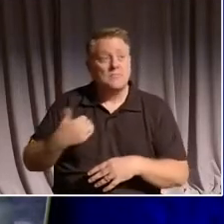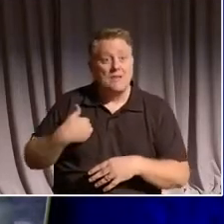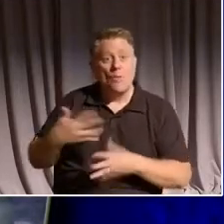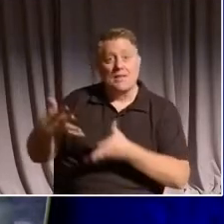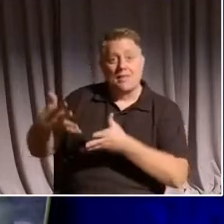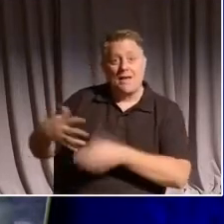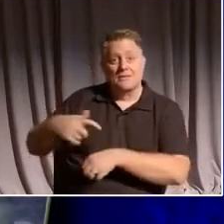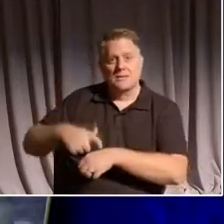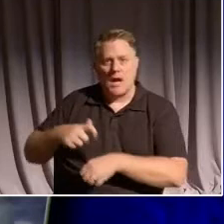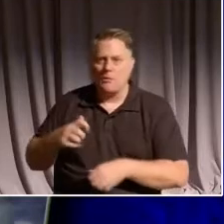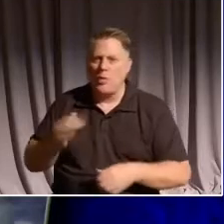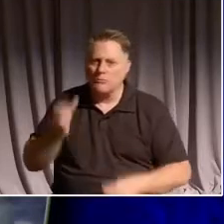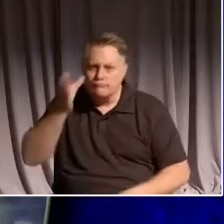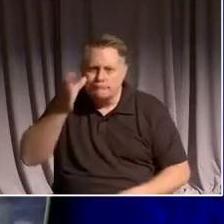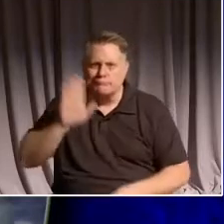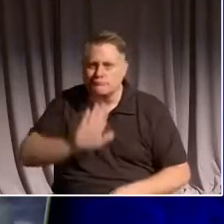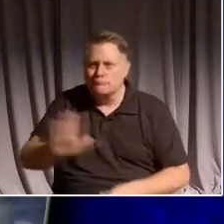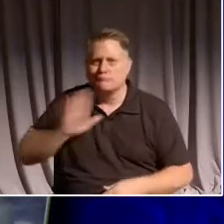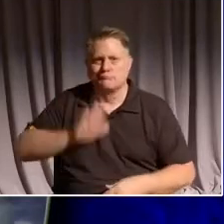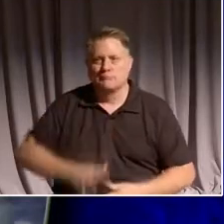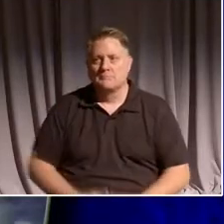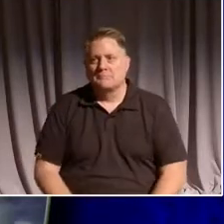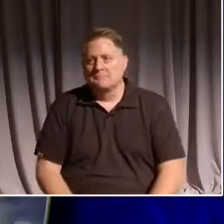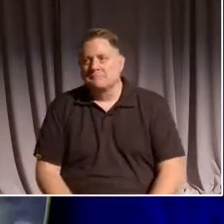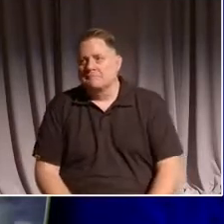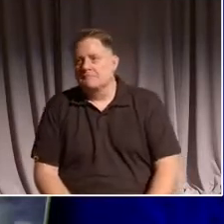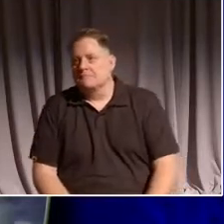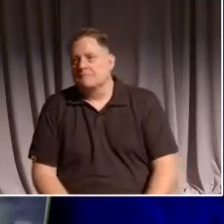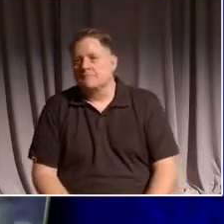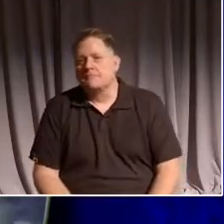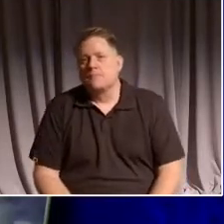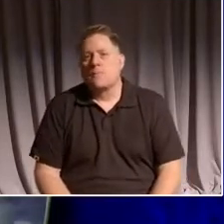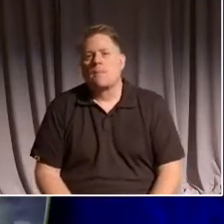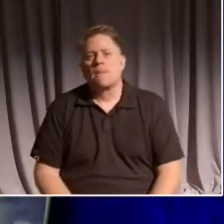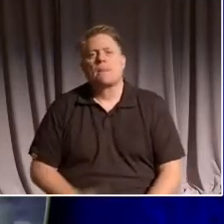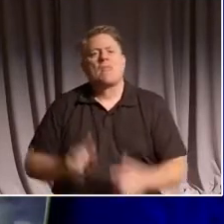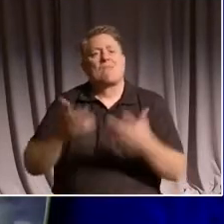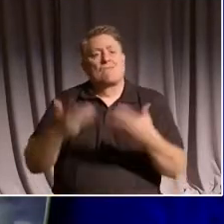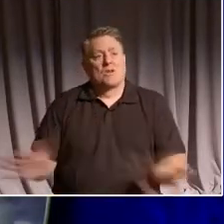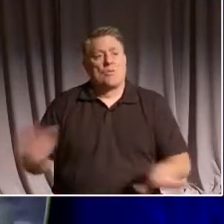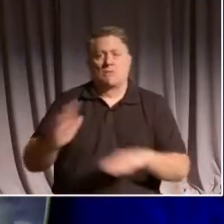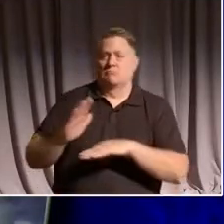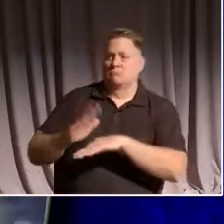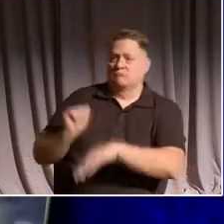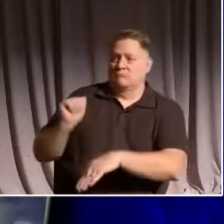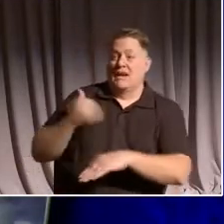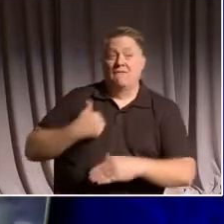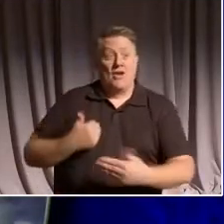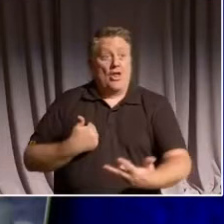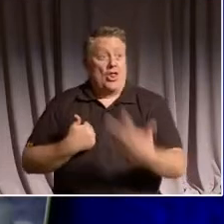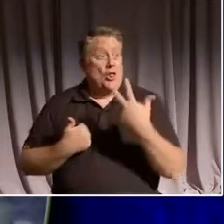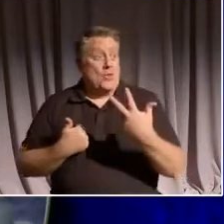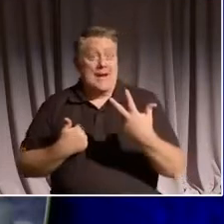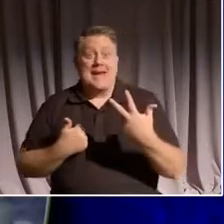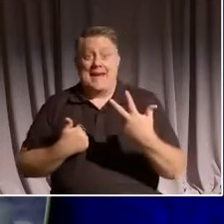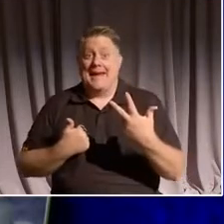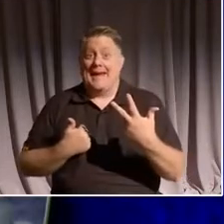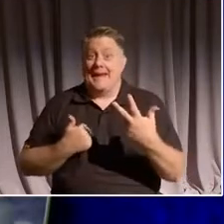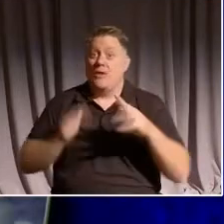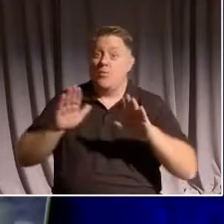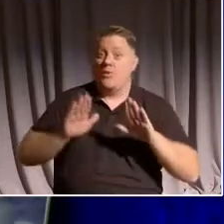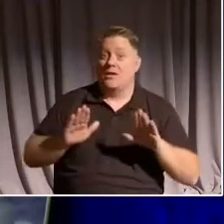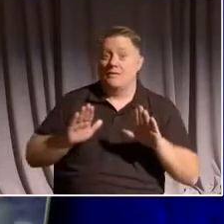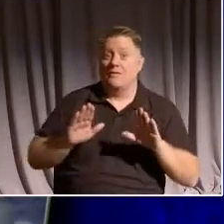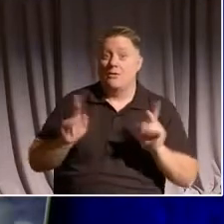this time hearing from you. Then we want to call on all of you. We have 3 wonderful colleagues